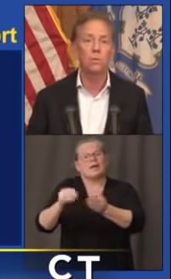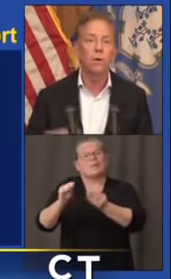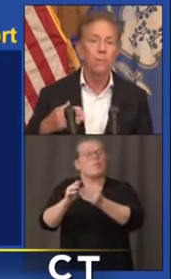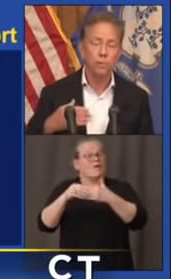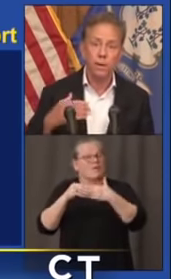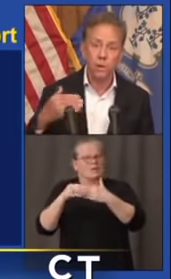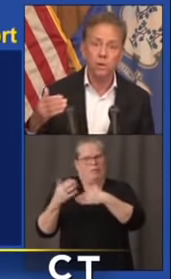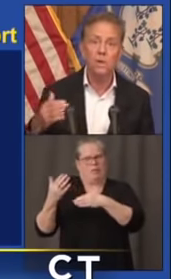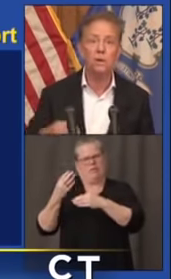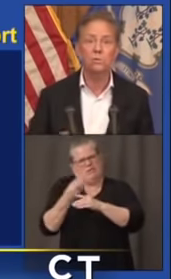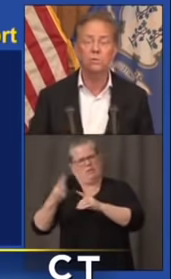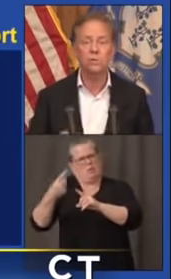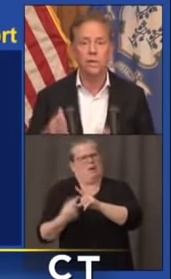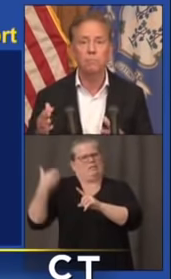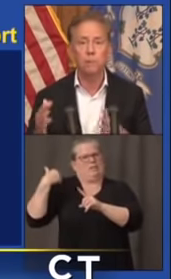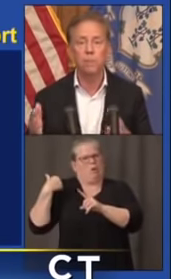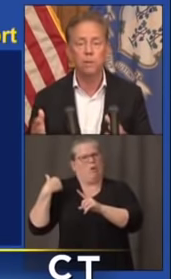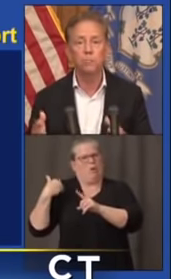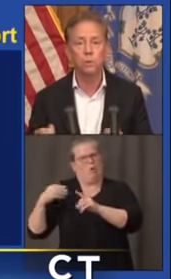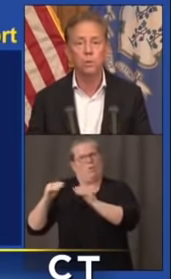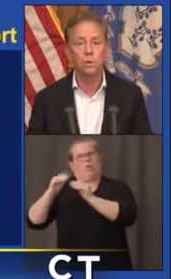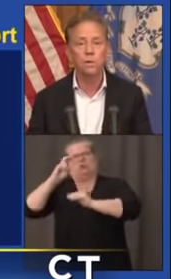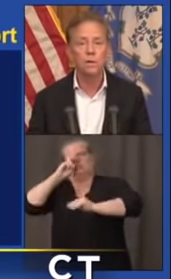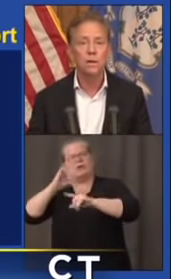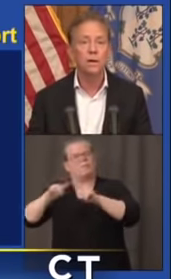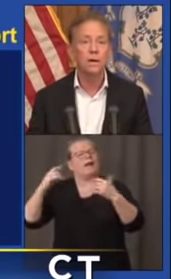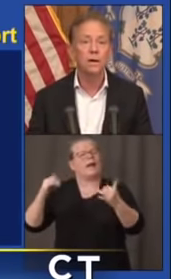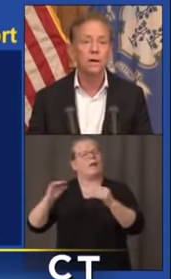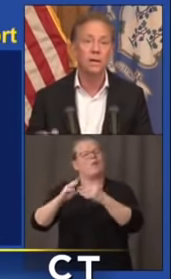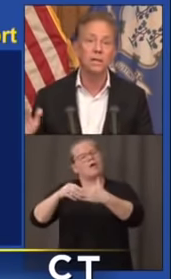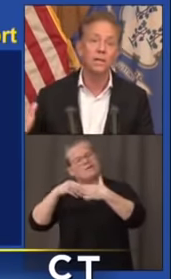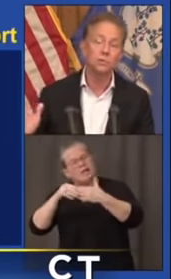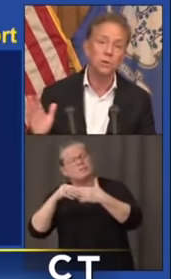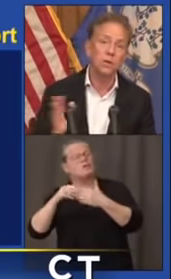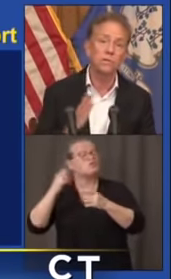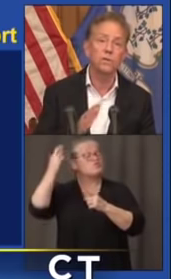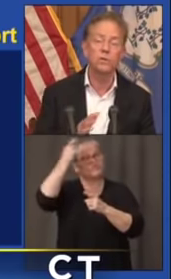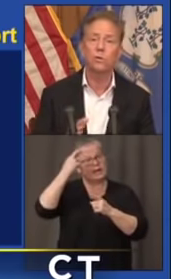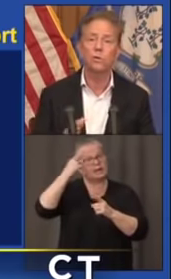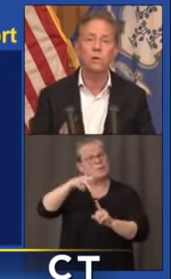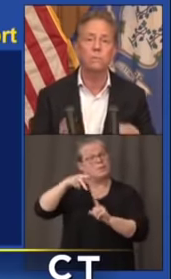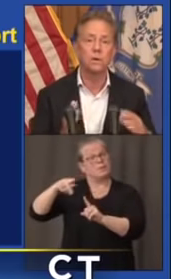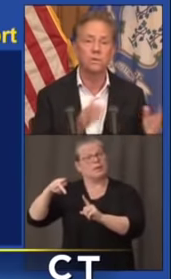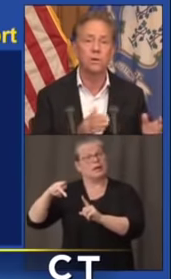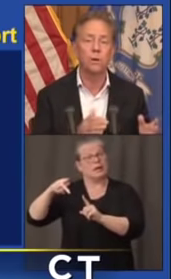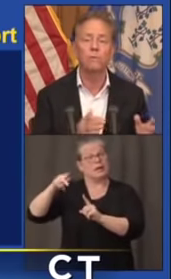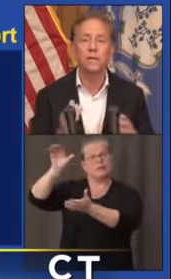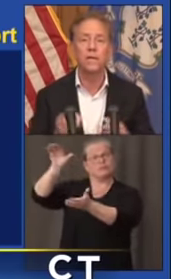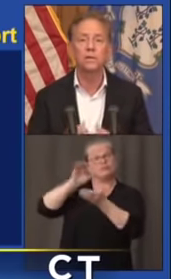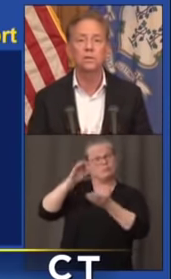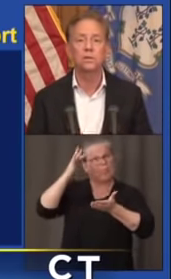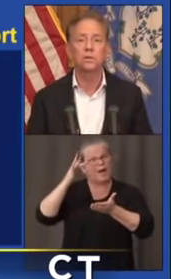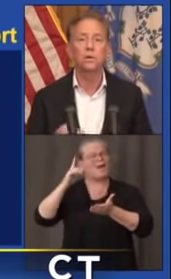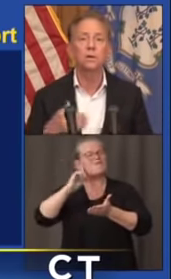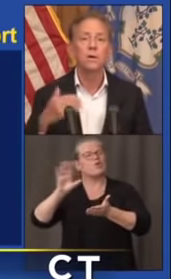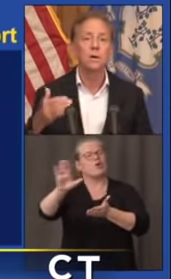ago. Primarily goes to keep people employed. And this will give you 2 to 3 months that hopefully